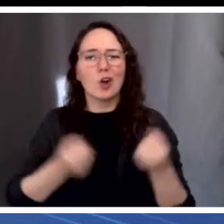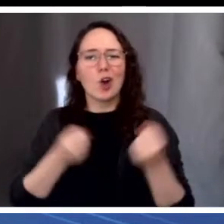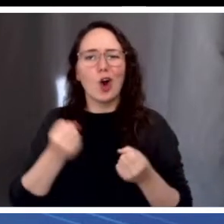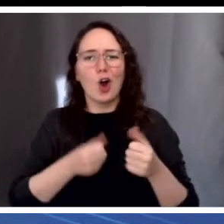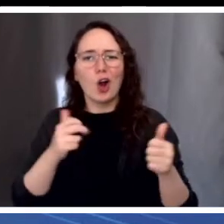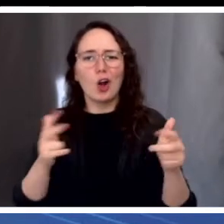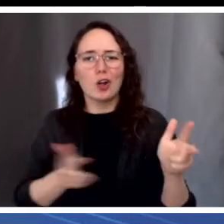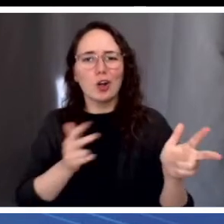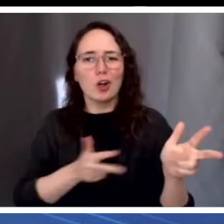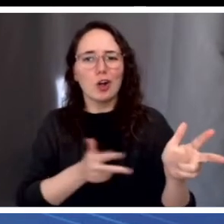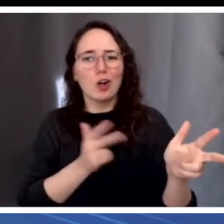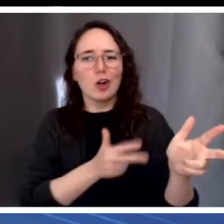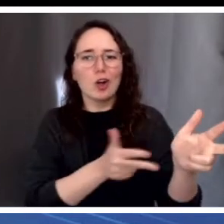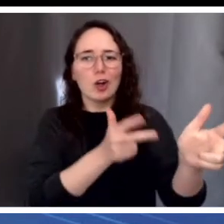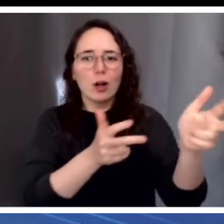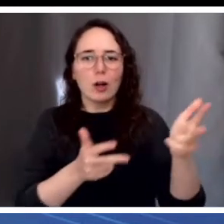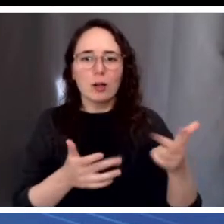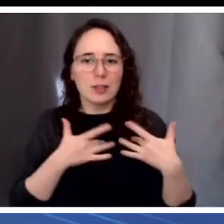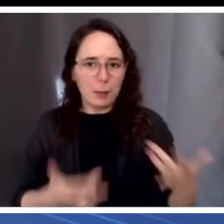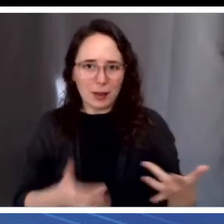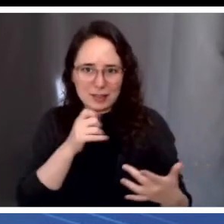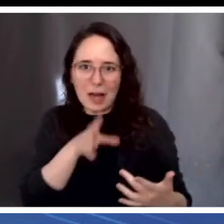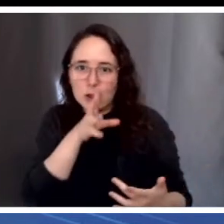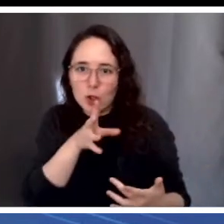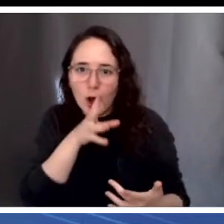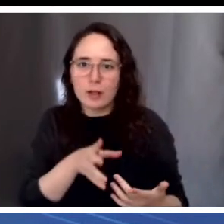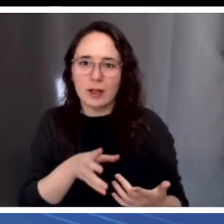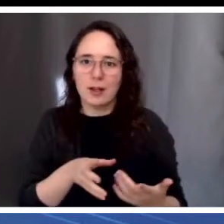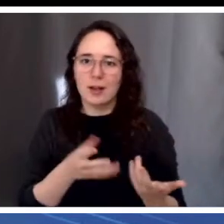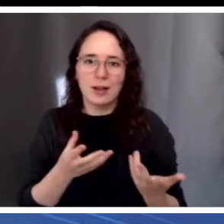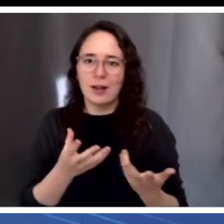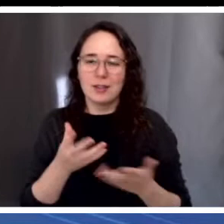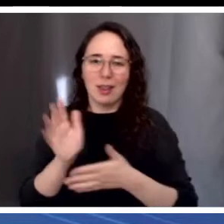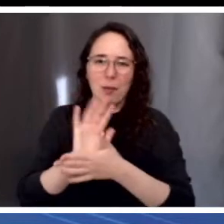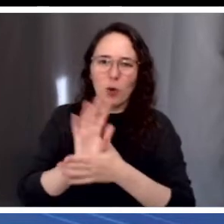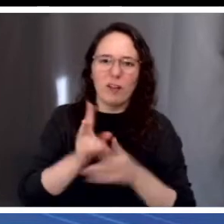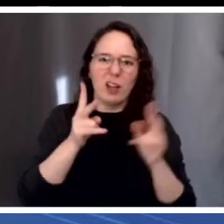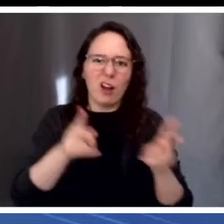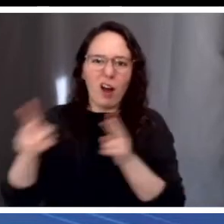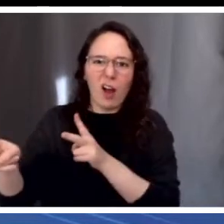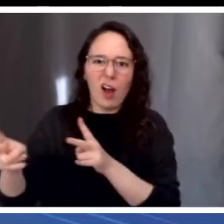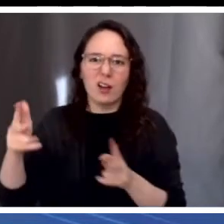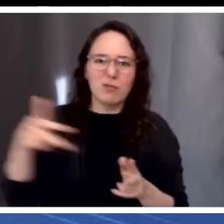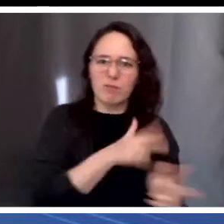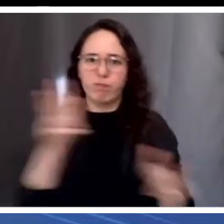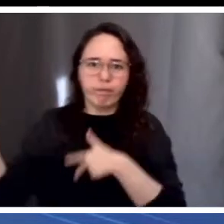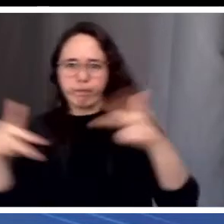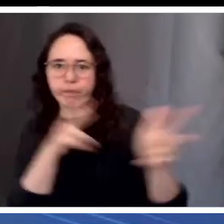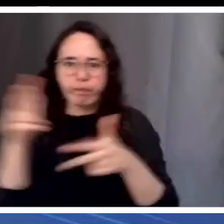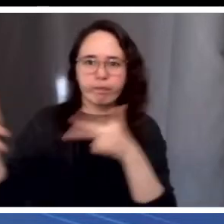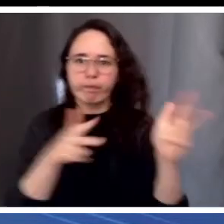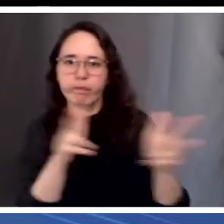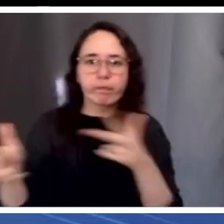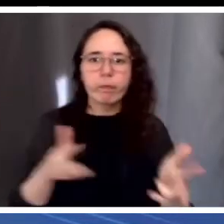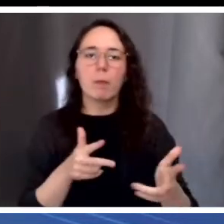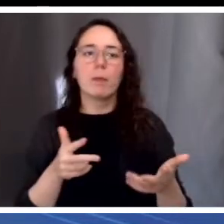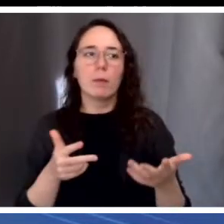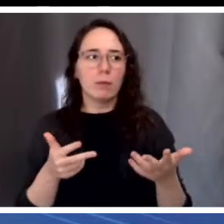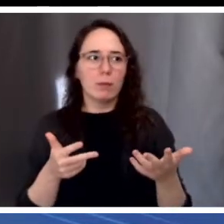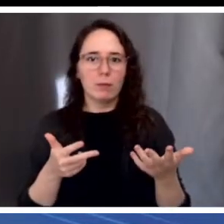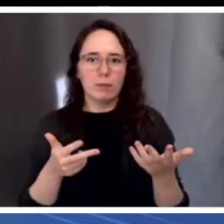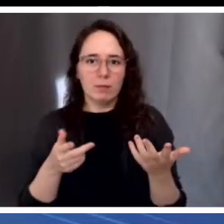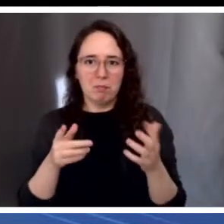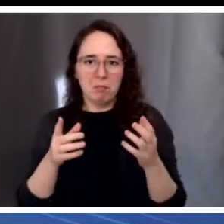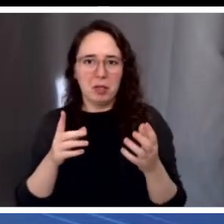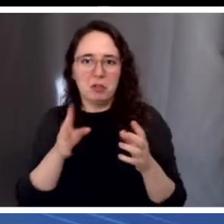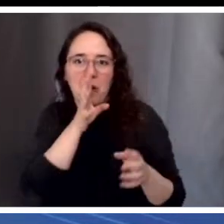in a car chase scene. It's this very heavy cut, you know, high action packed, very visual sequence. And in order